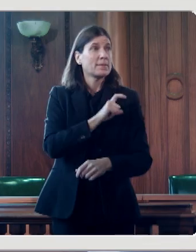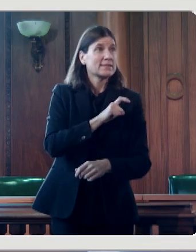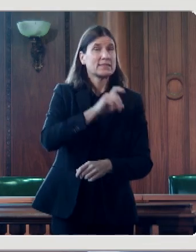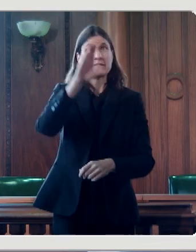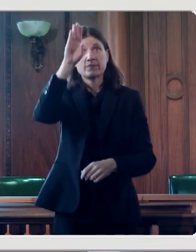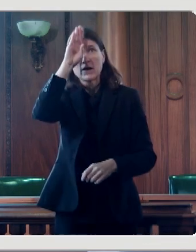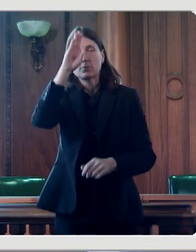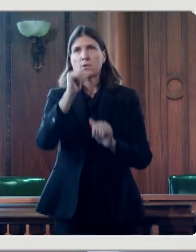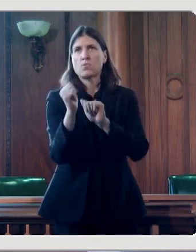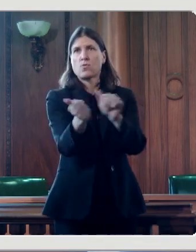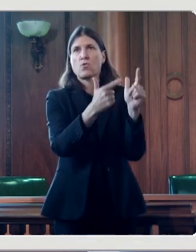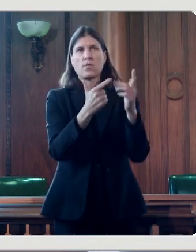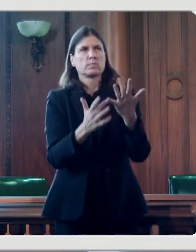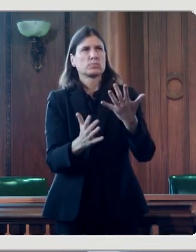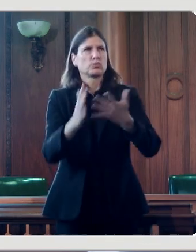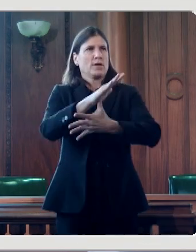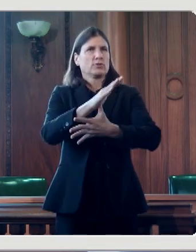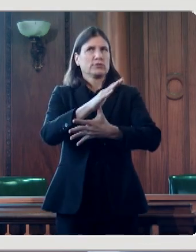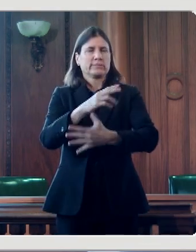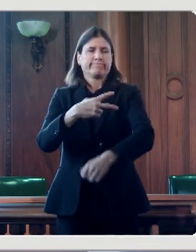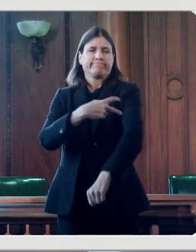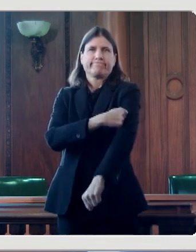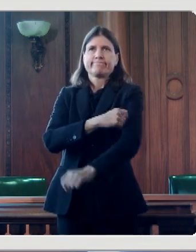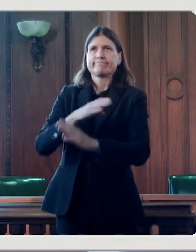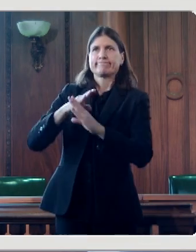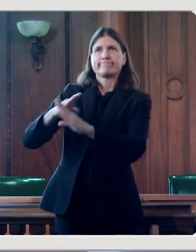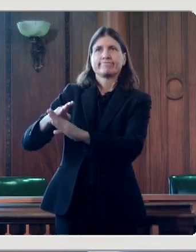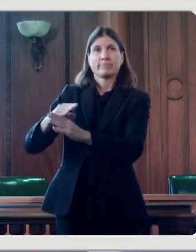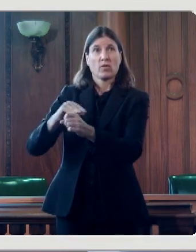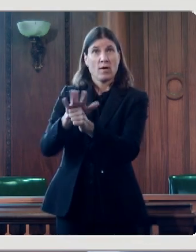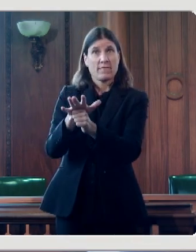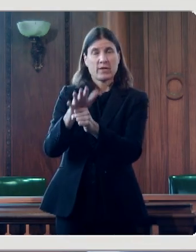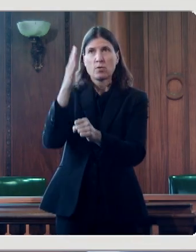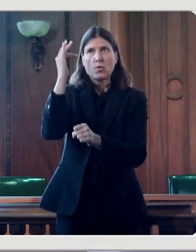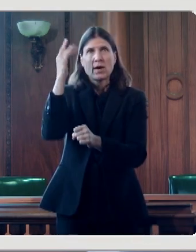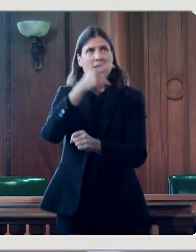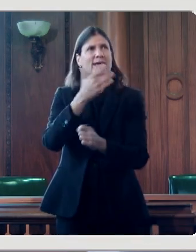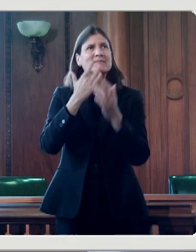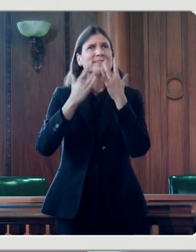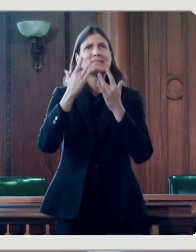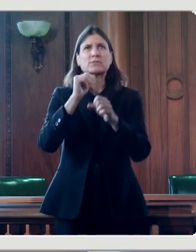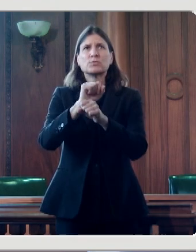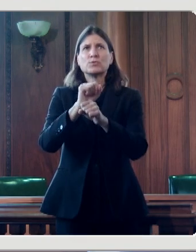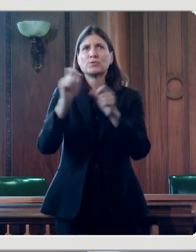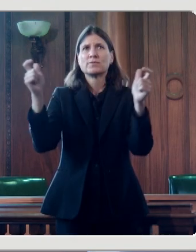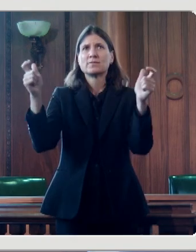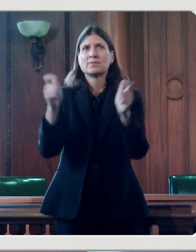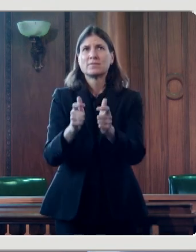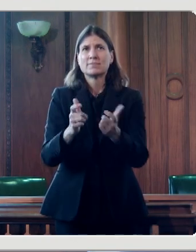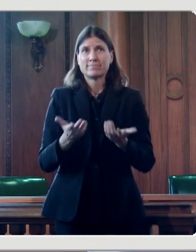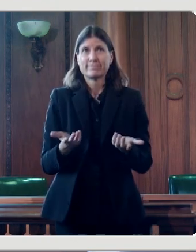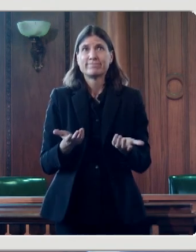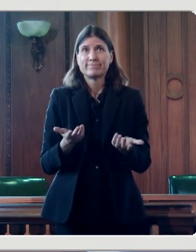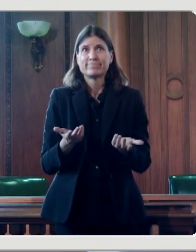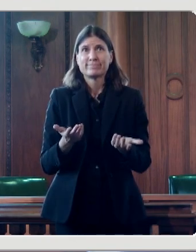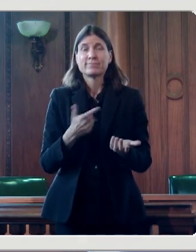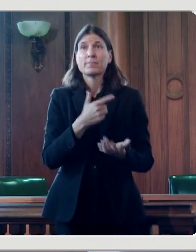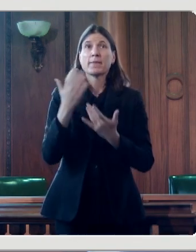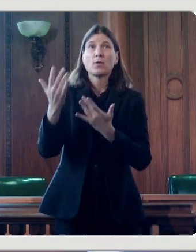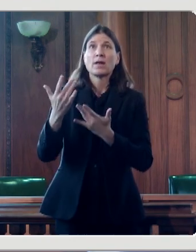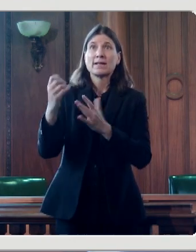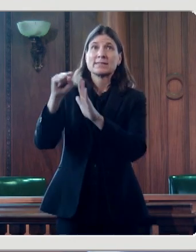juncture now, and I appreciate all the efforts, whether federal, state, local, here, hospital, that this coordinated